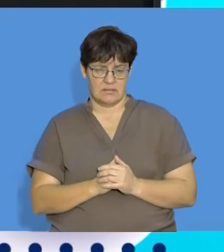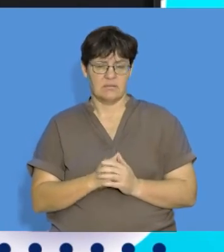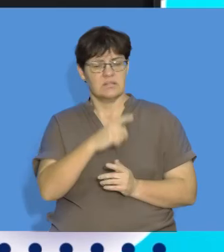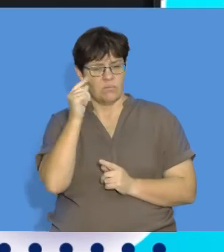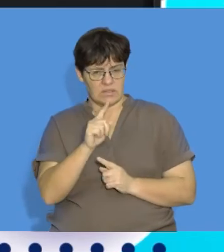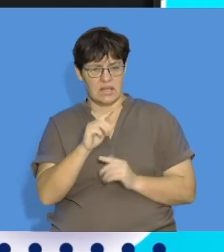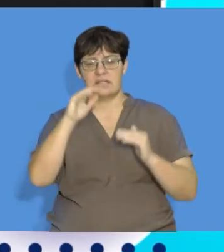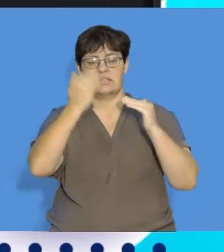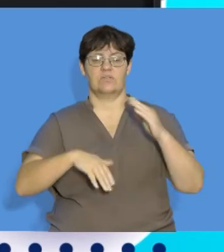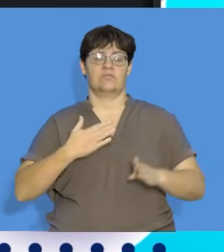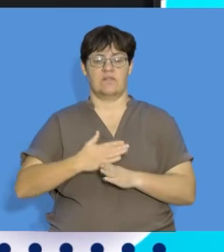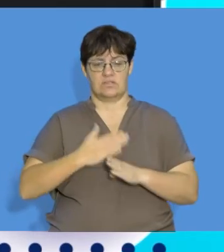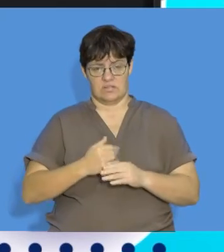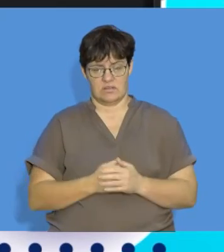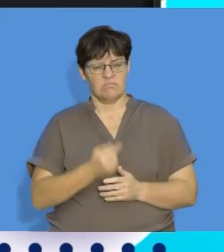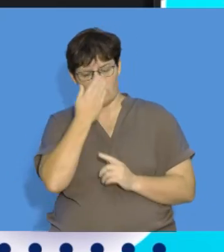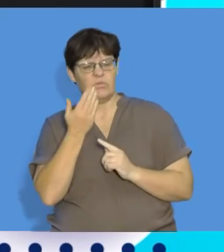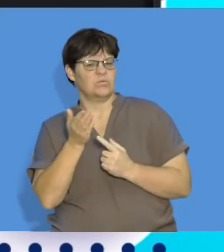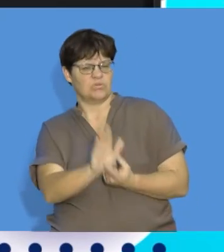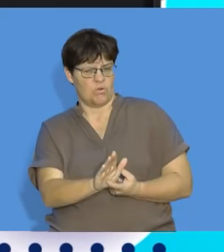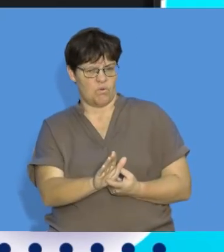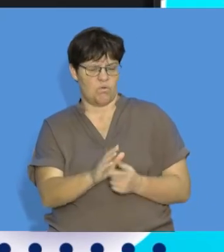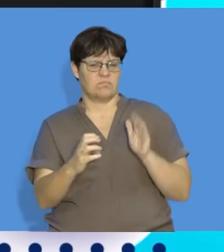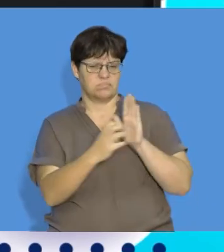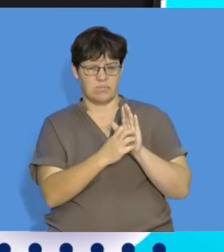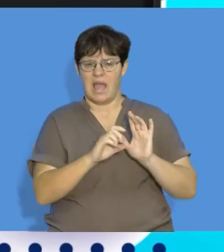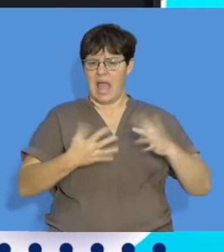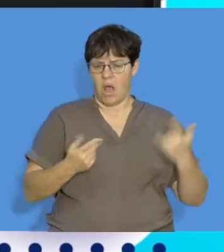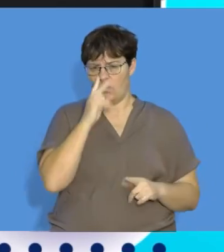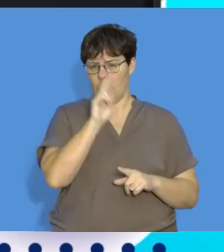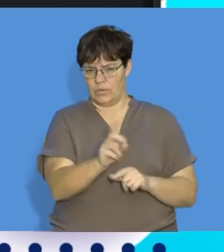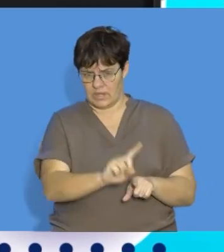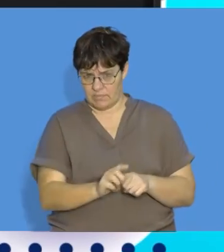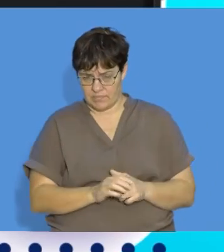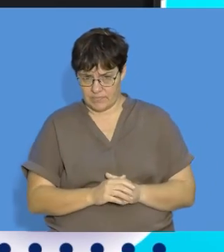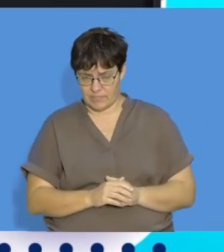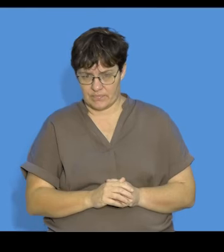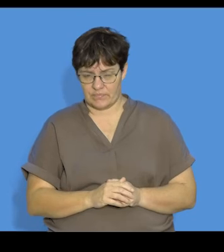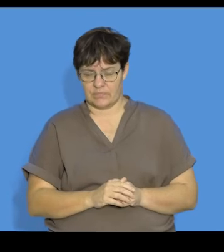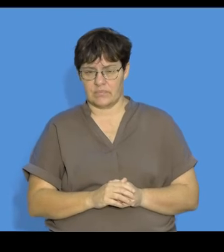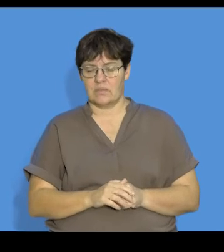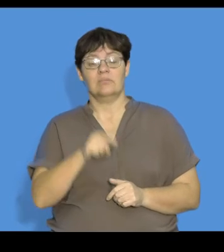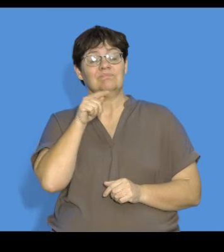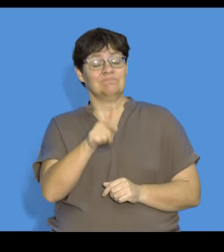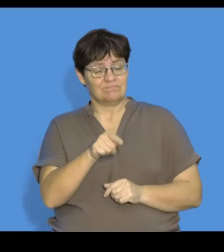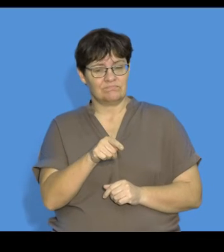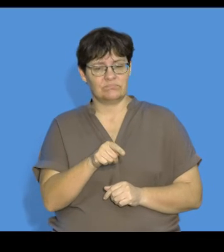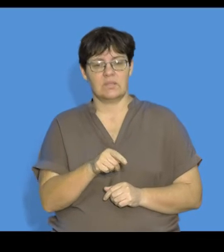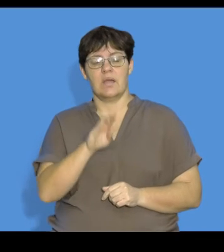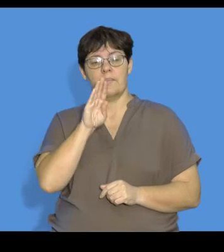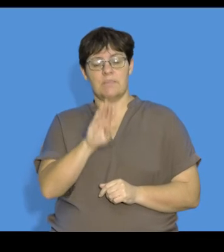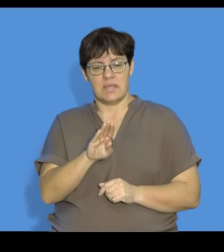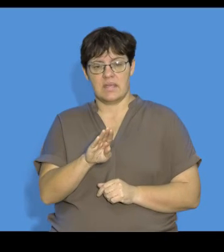we then call that a decreasing function. But let me show you a sketch of how that looks. Now, this is